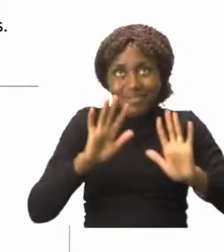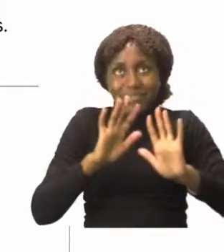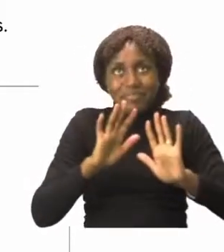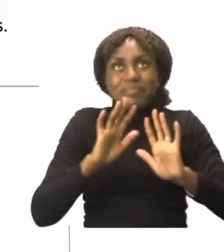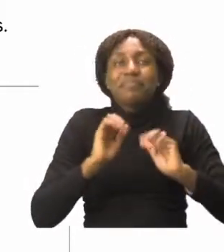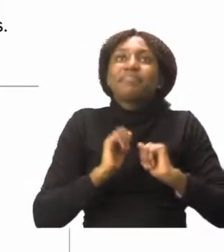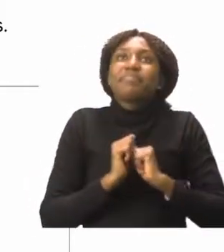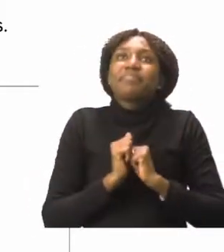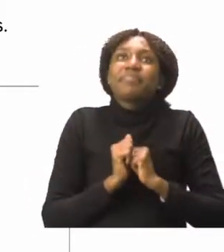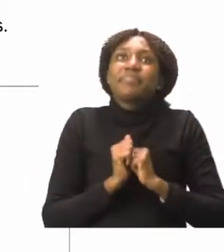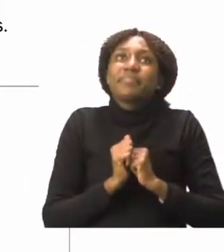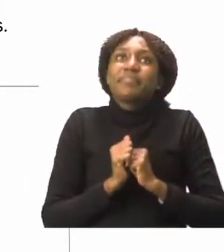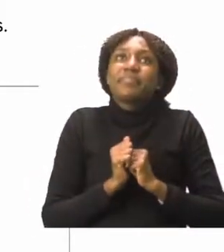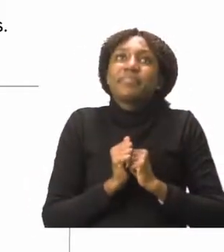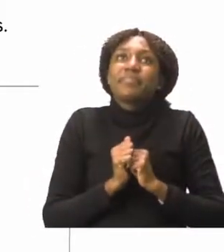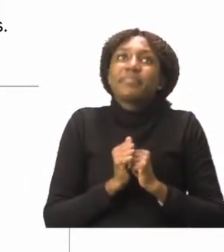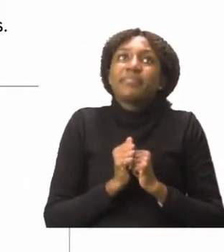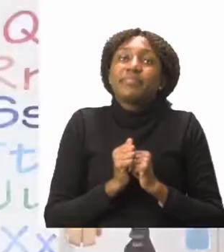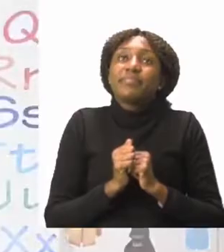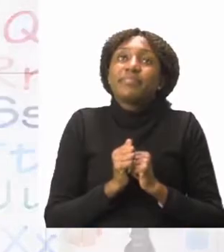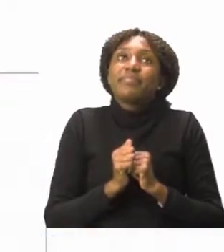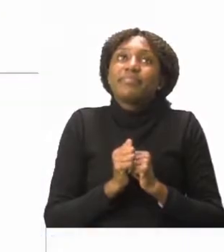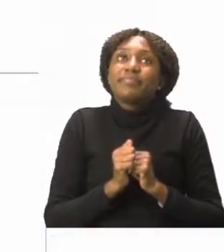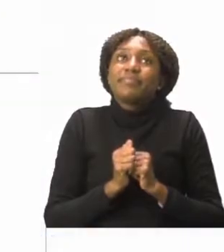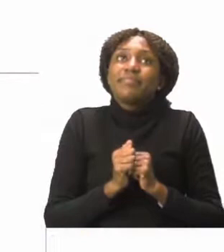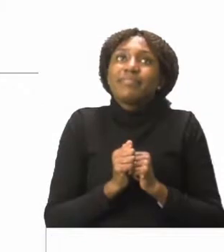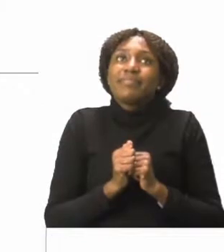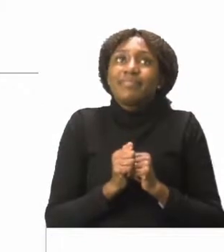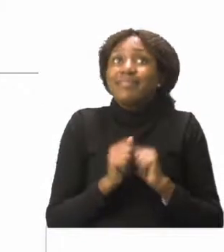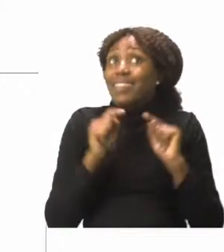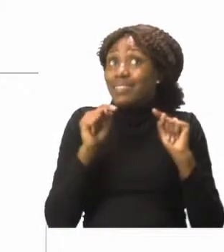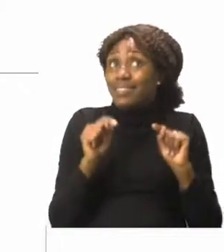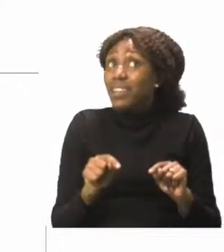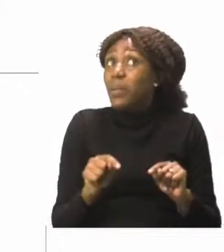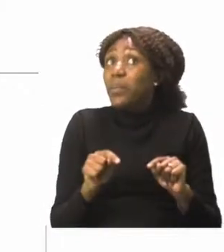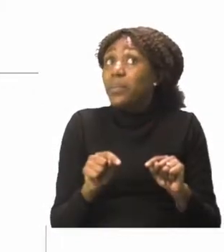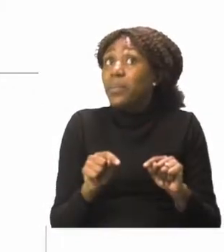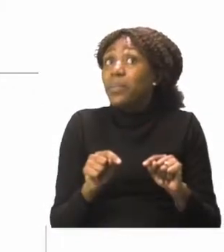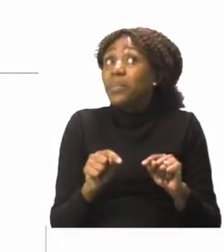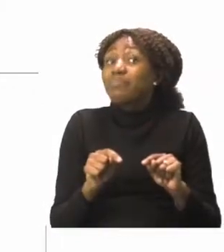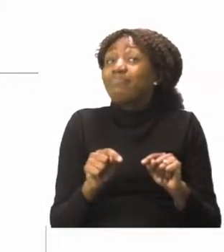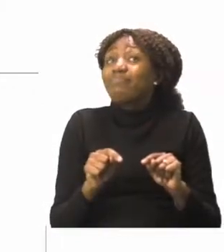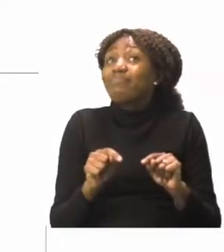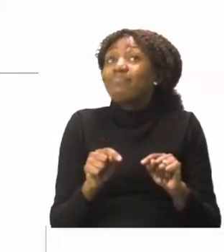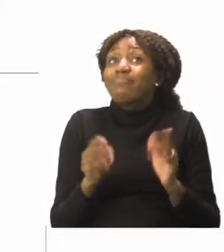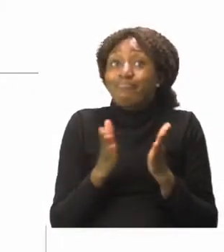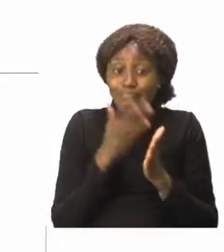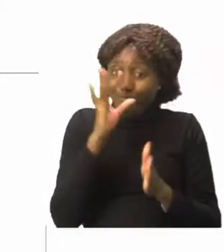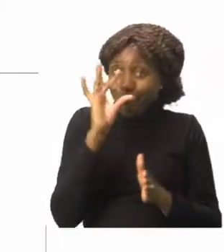Then, when you're done with that, we can move on to the next page, page